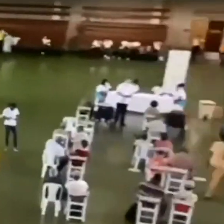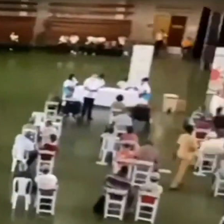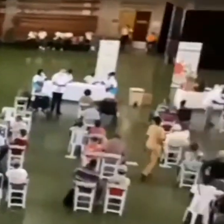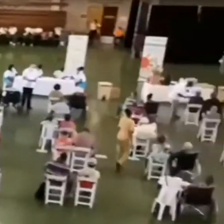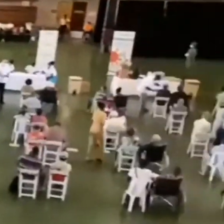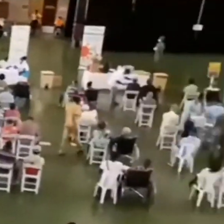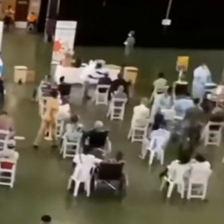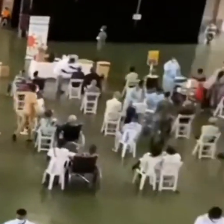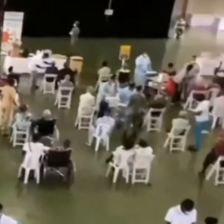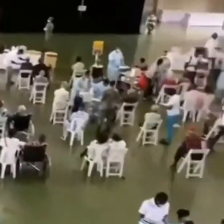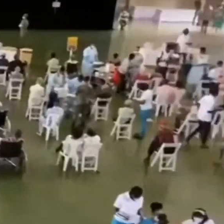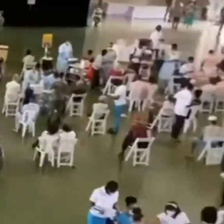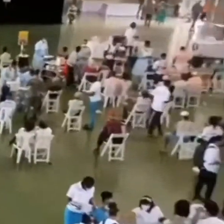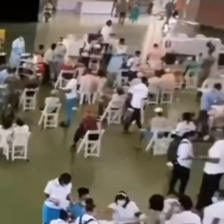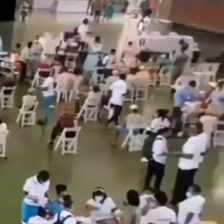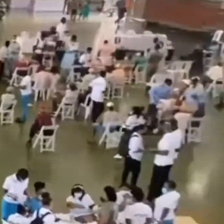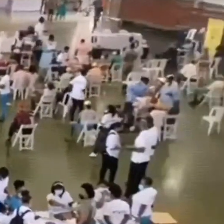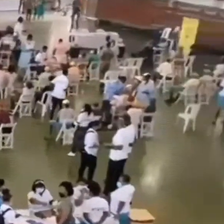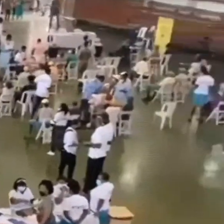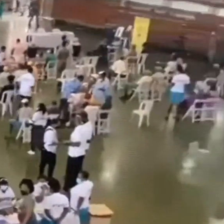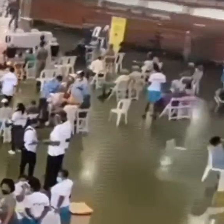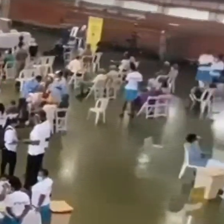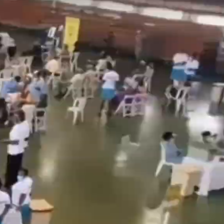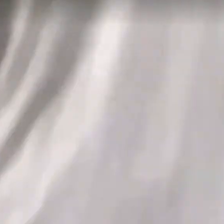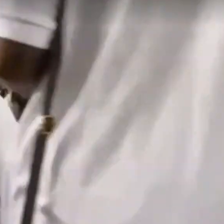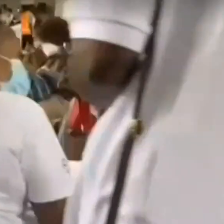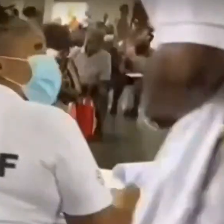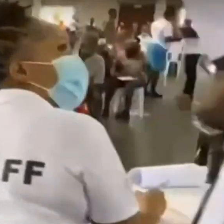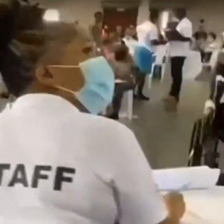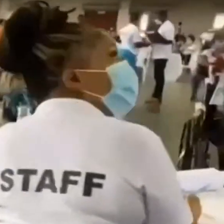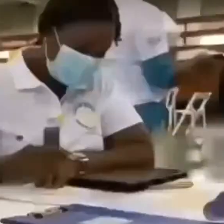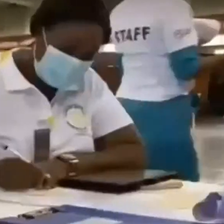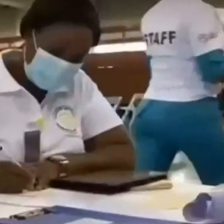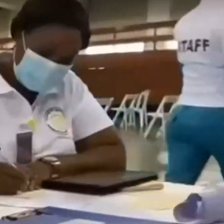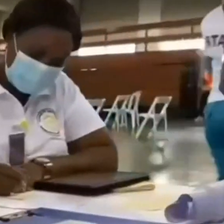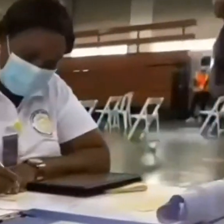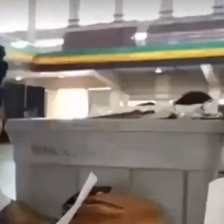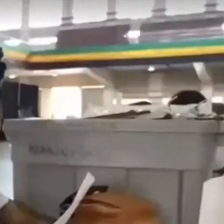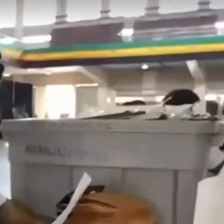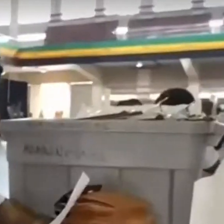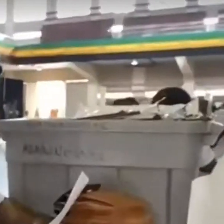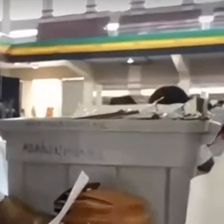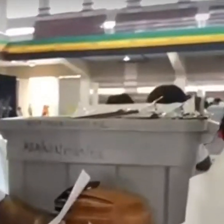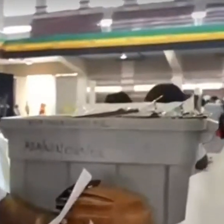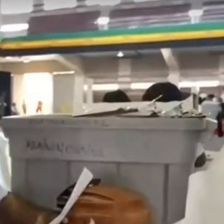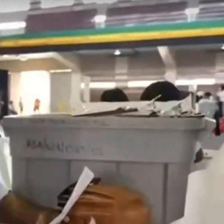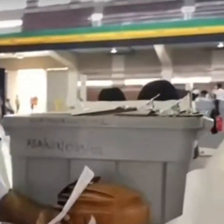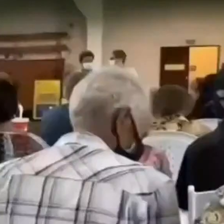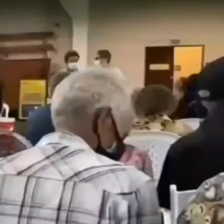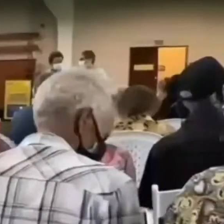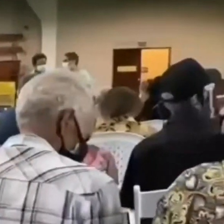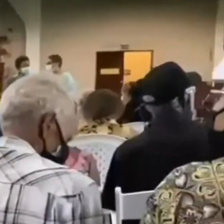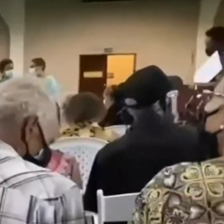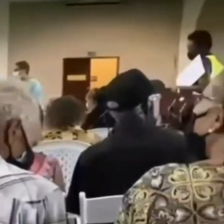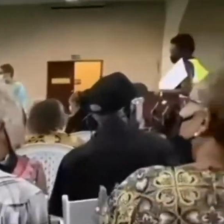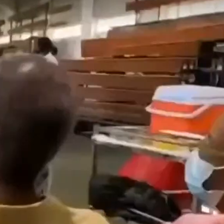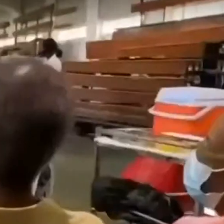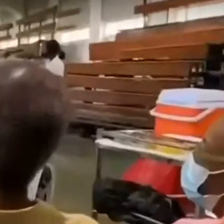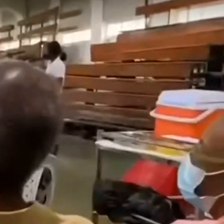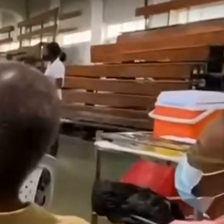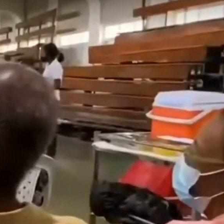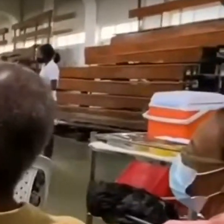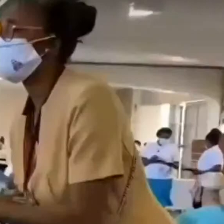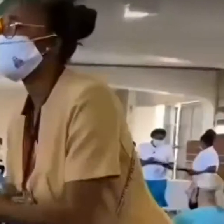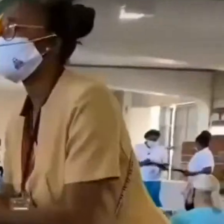Lord, I give you praise, and that puts a smile on my face. Lord, I thank you for